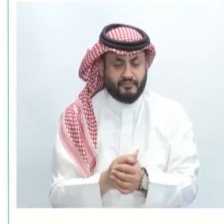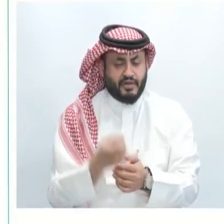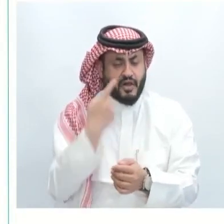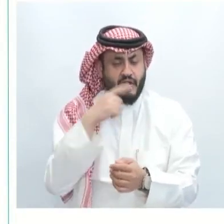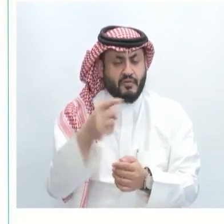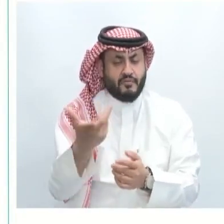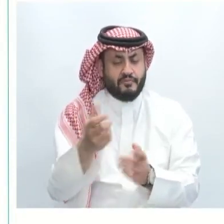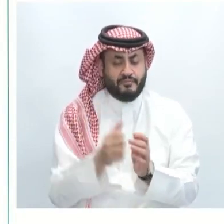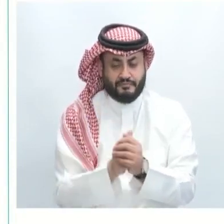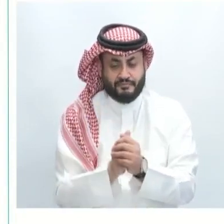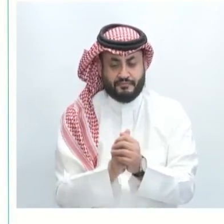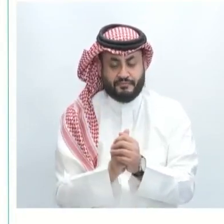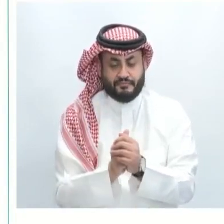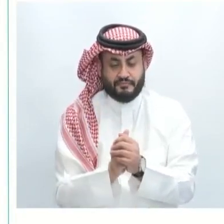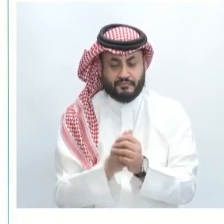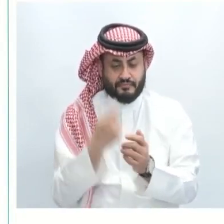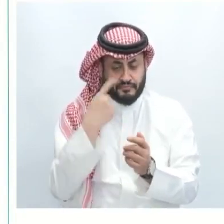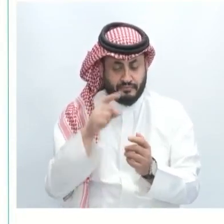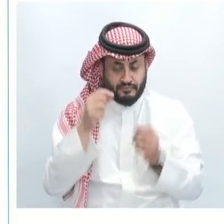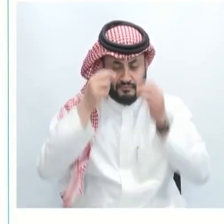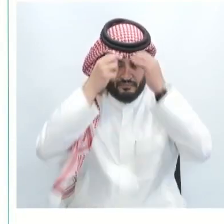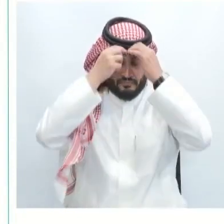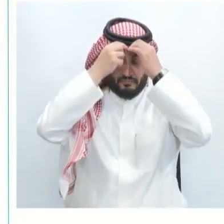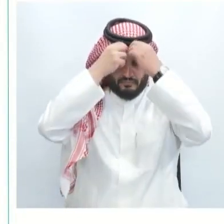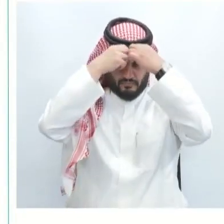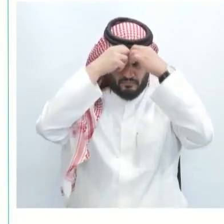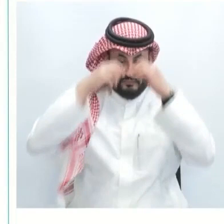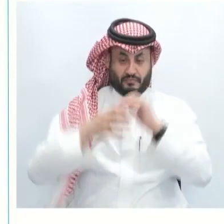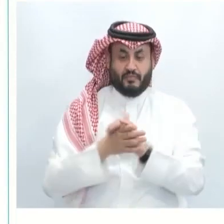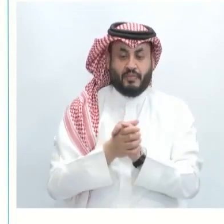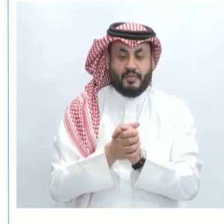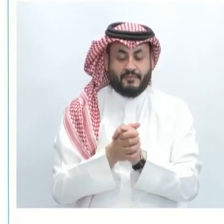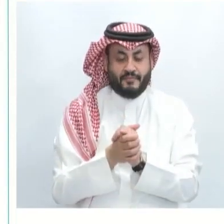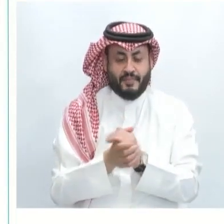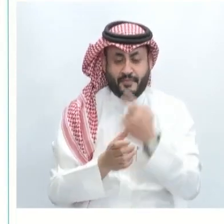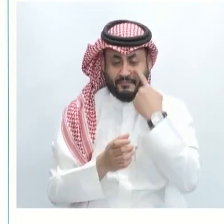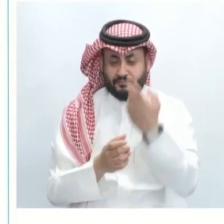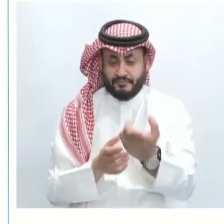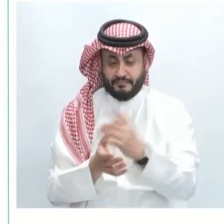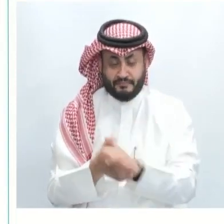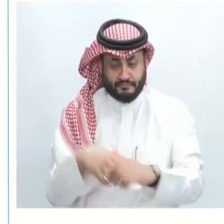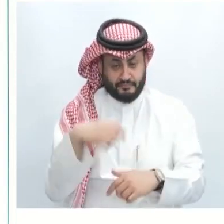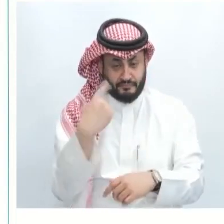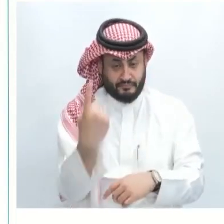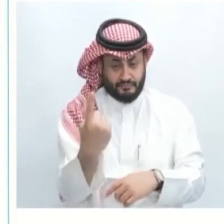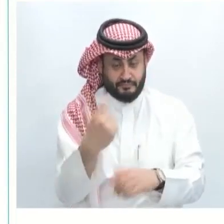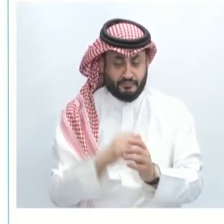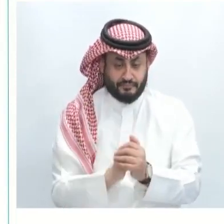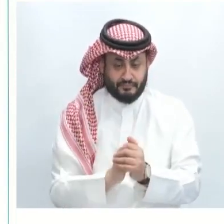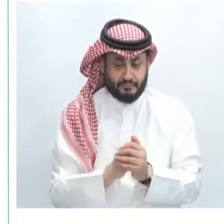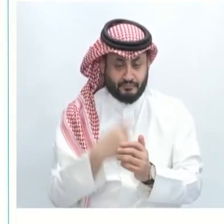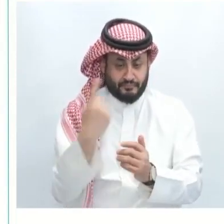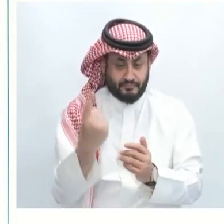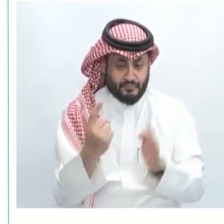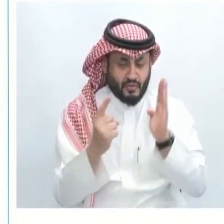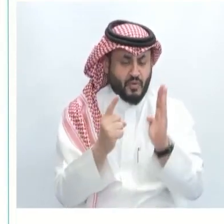you see? What can you see with the first picture? We can see number one. Next